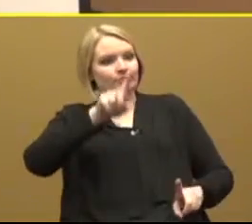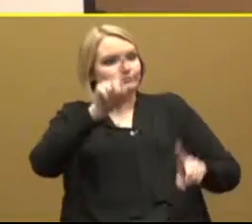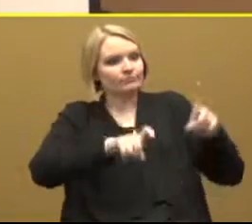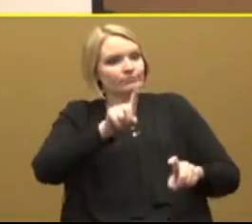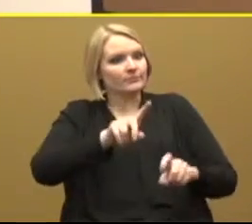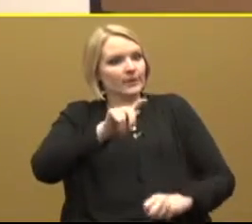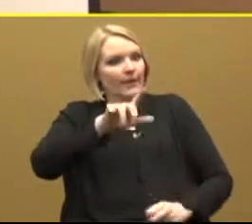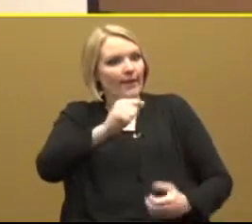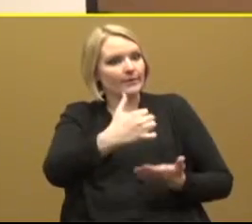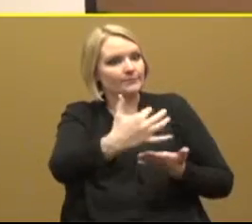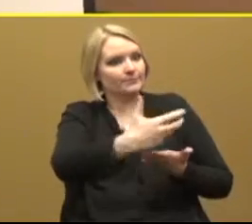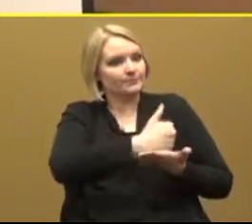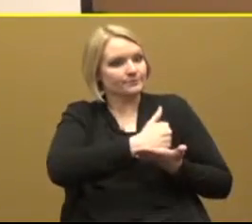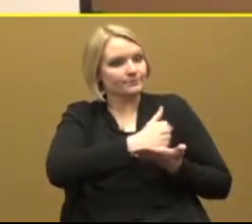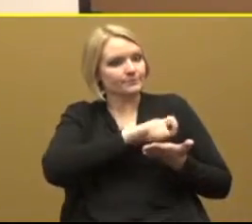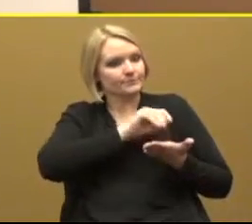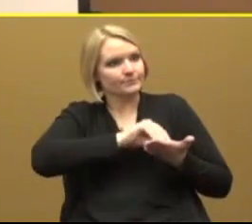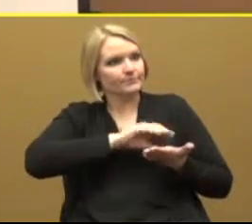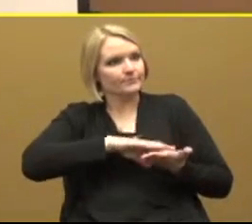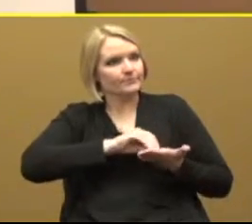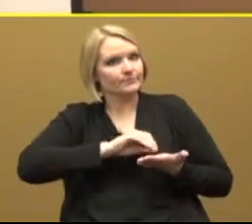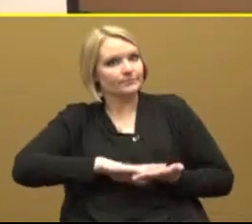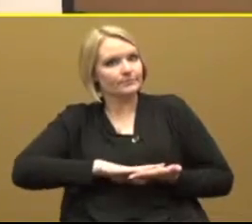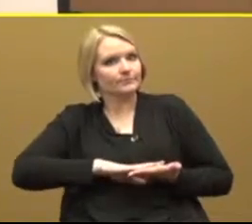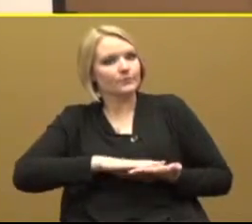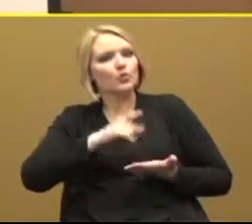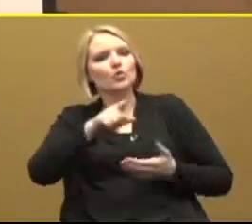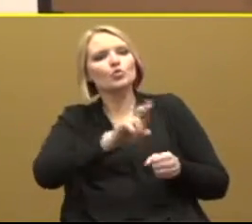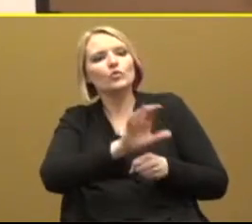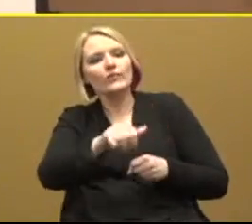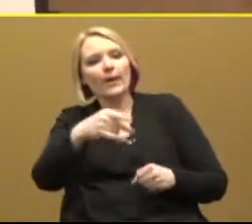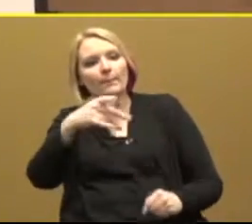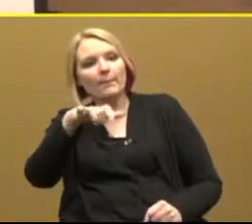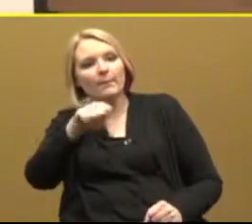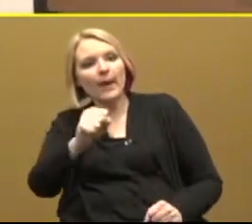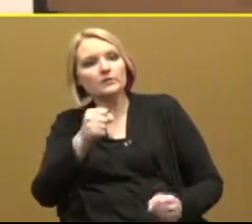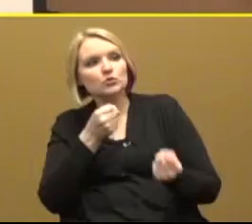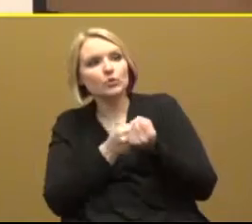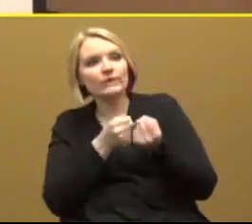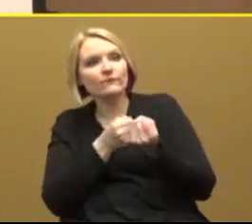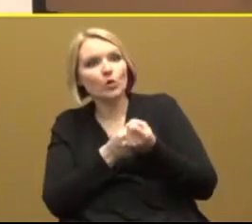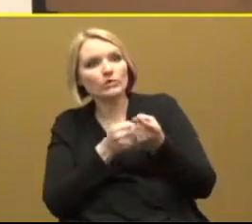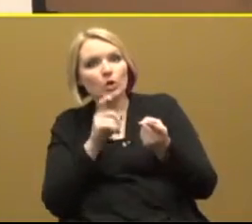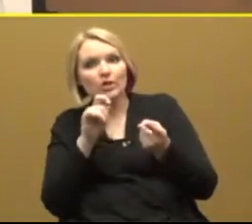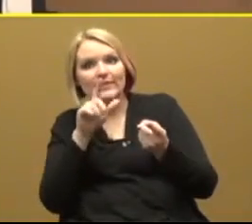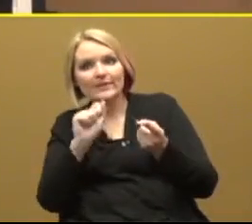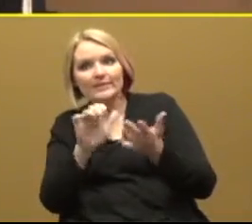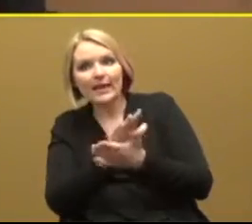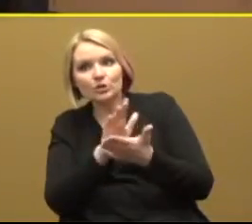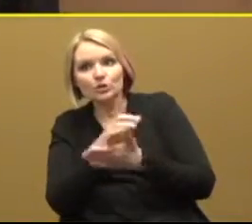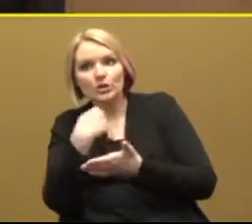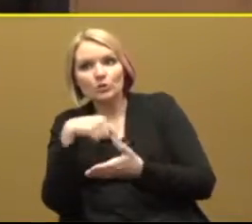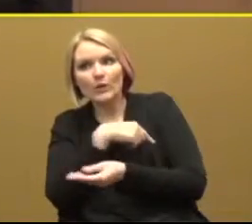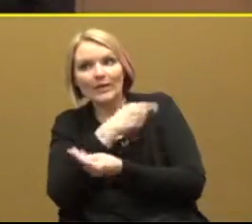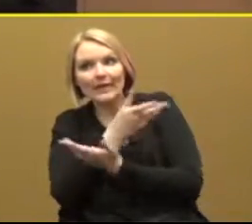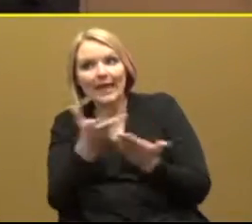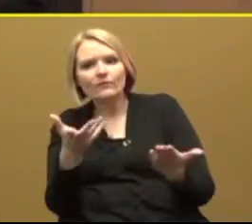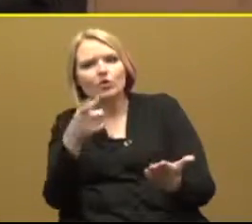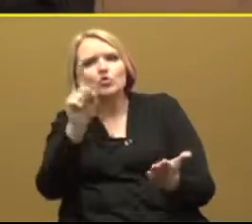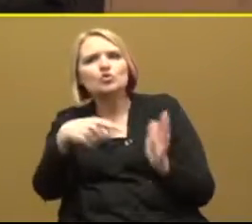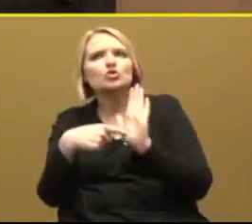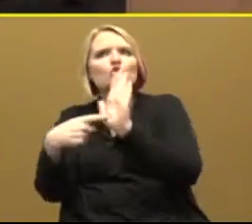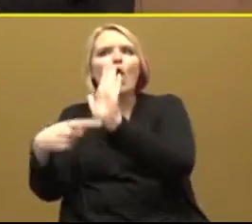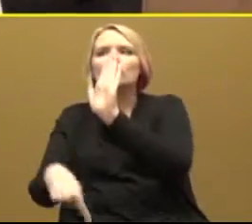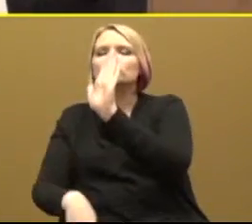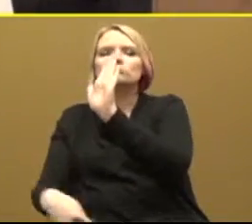data on student preferences. You use that PECS reinforcer data sheet that we gave you, and you